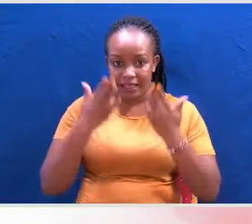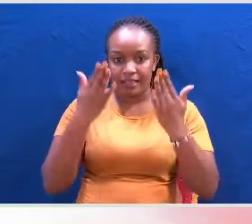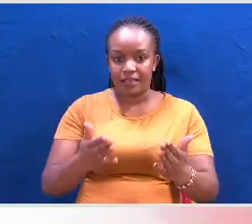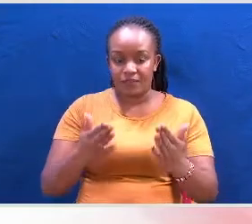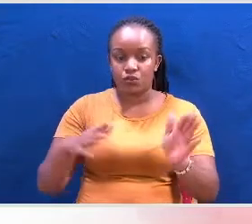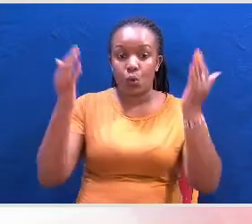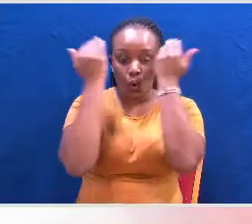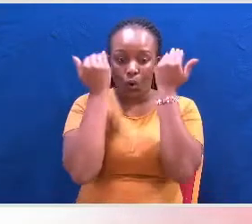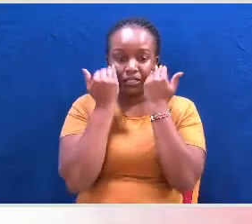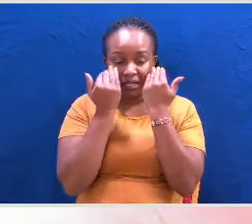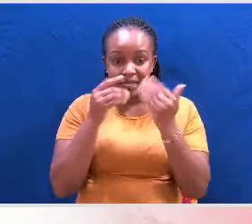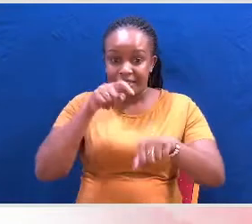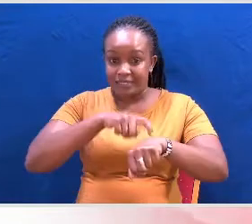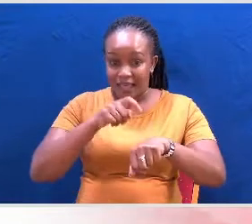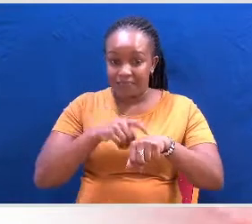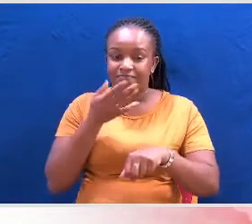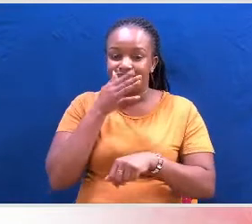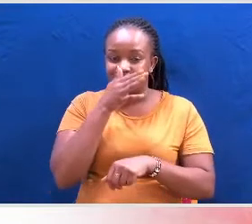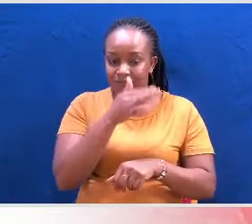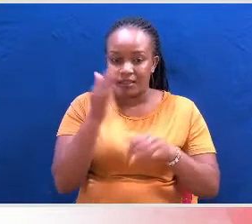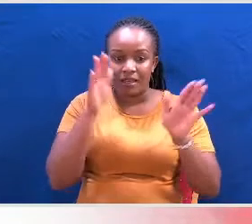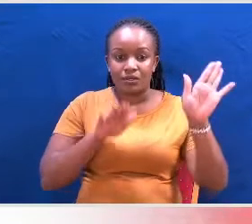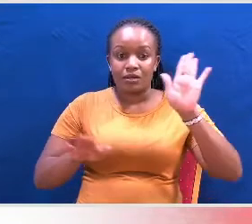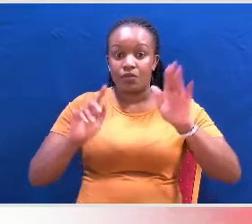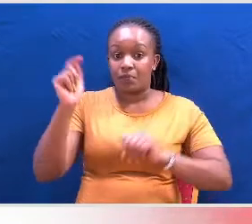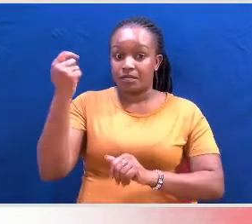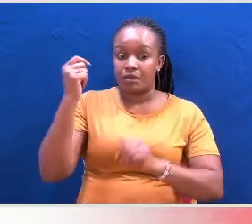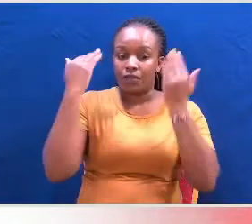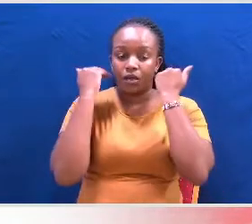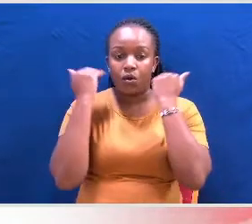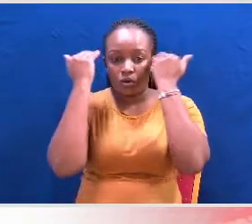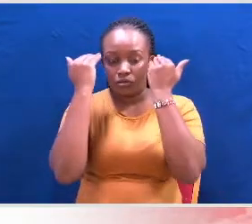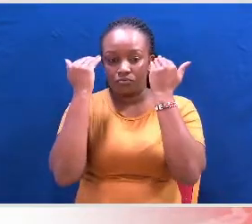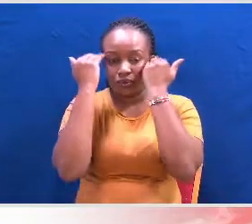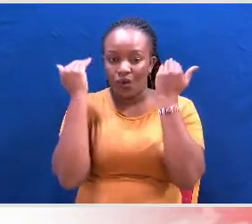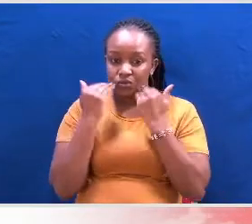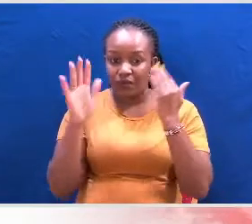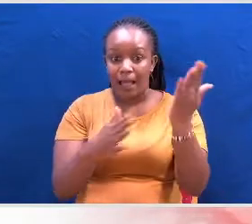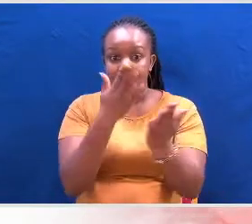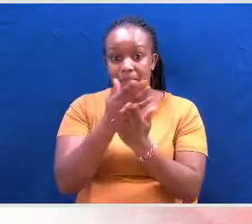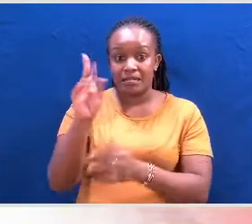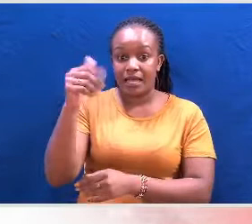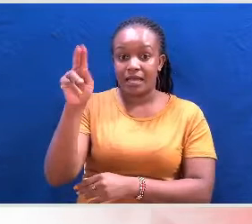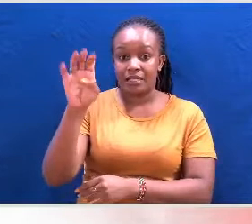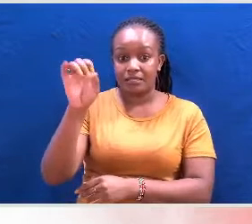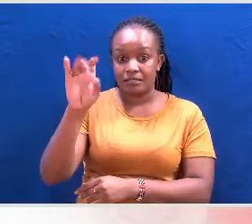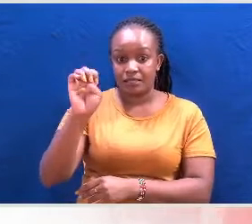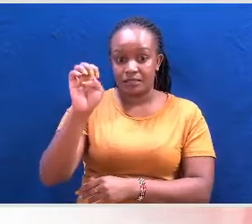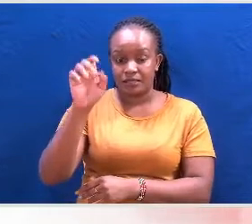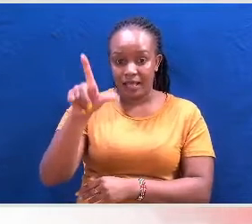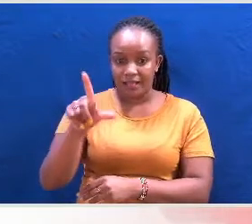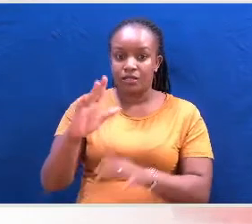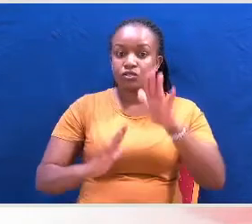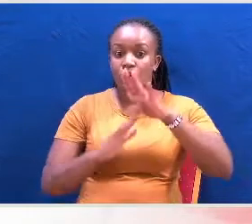Now speaking during the swearing-in of the President of the Court of Appeal, Justice Daniel Musinga, Chief Justice Martha Koome